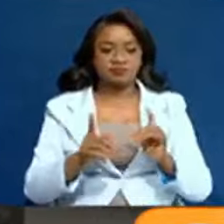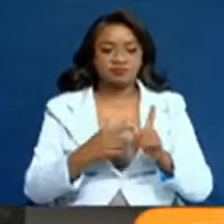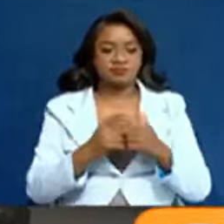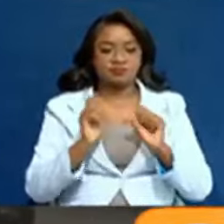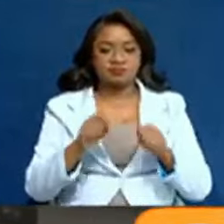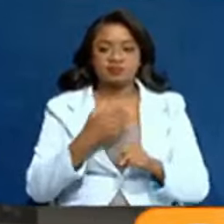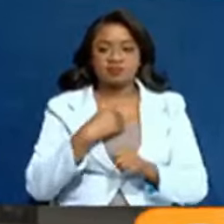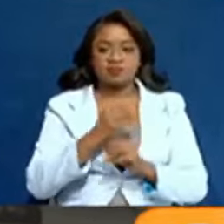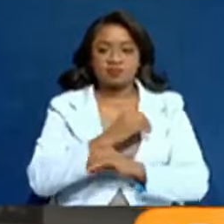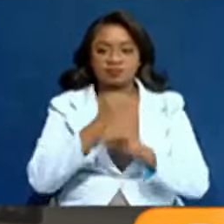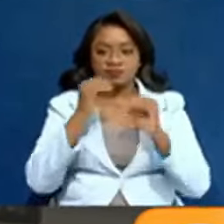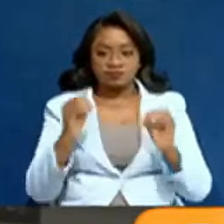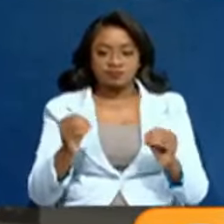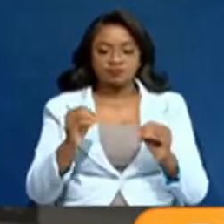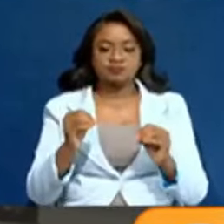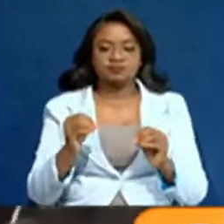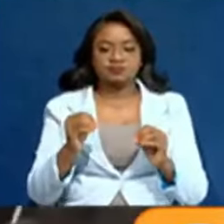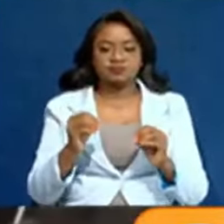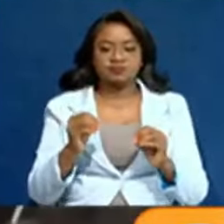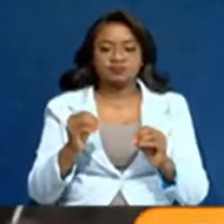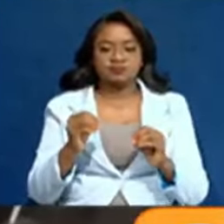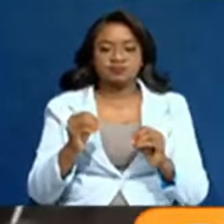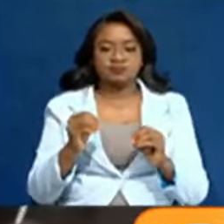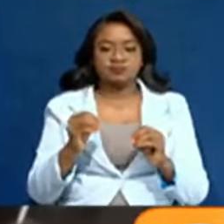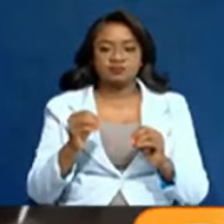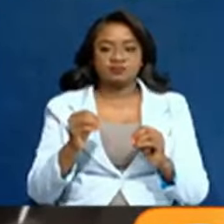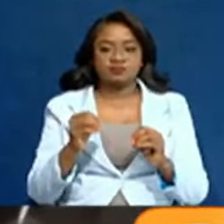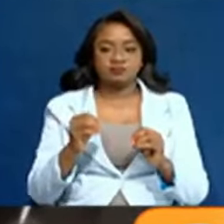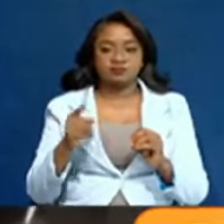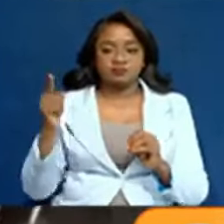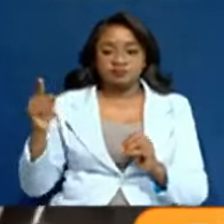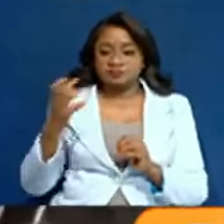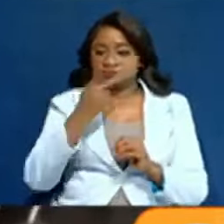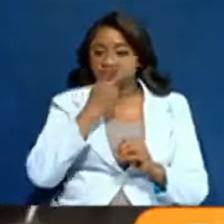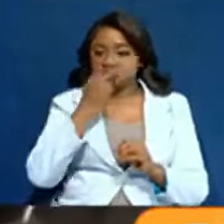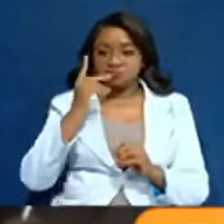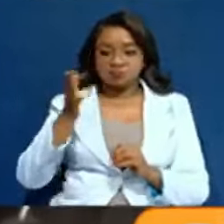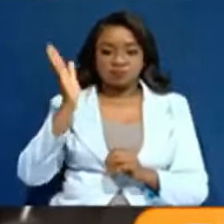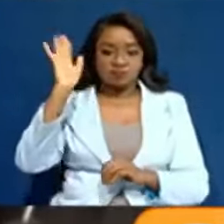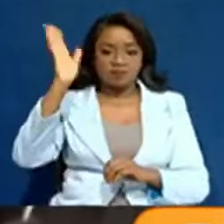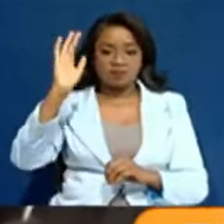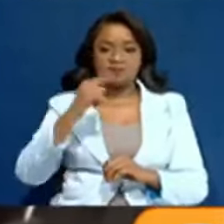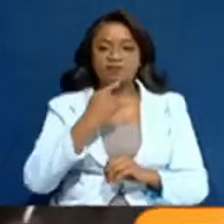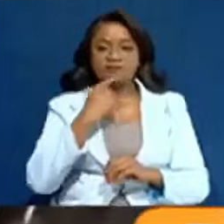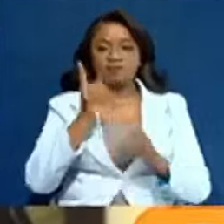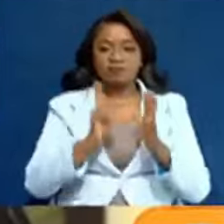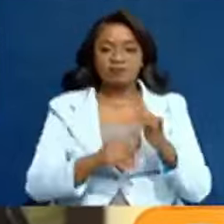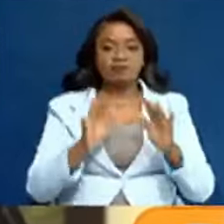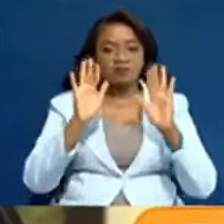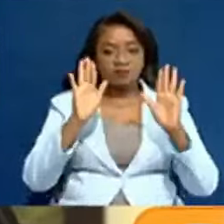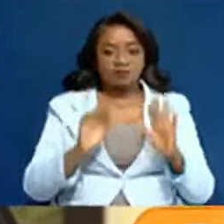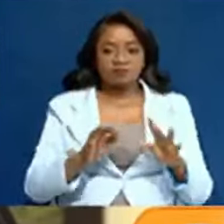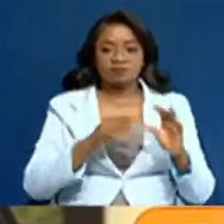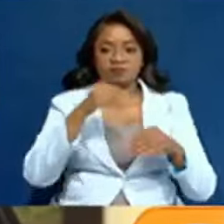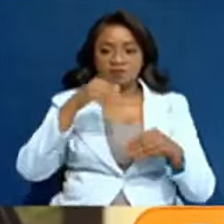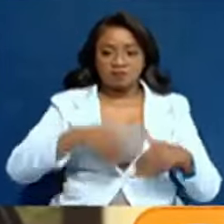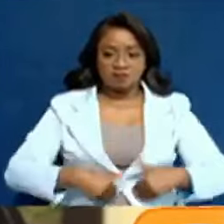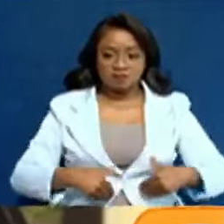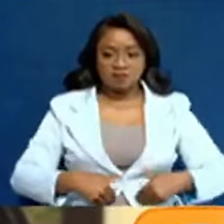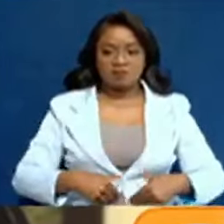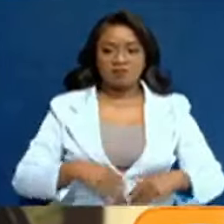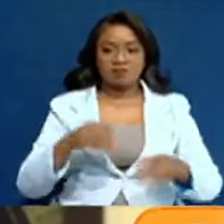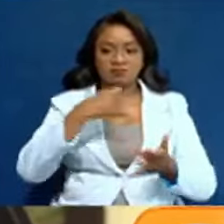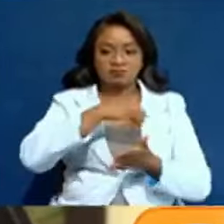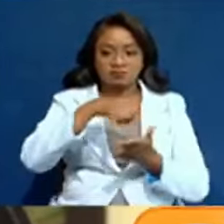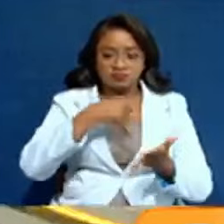Center Africa Youth Forum, Kalonzo addressed Gen Z-led anti-government protests, advocating for youth inclusion in